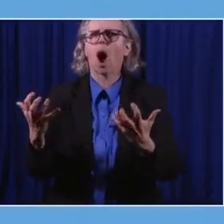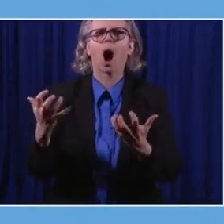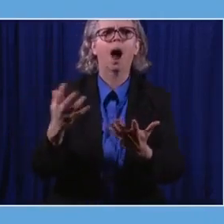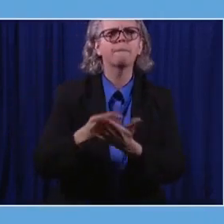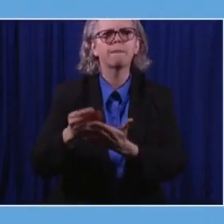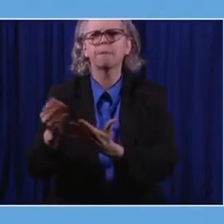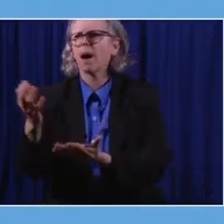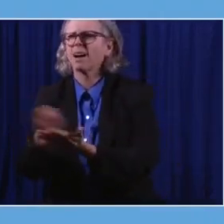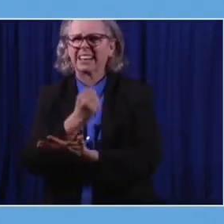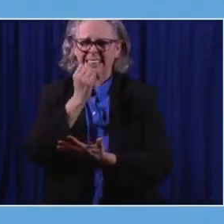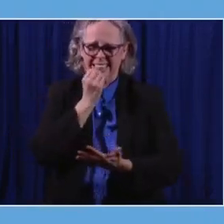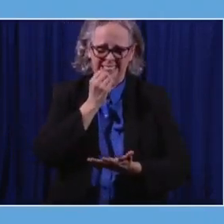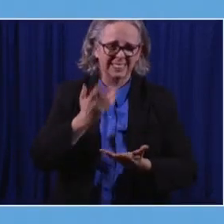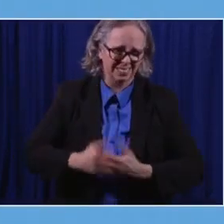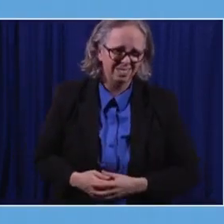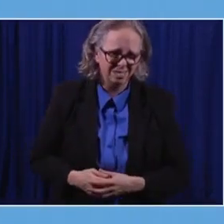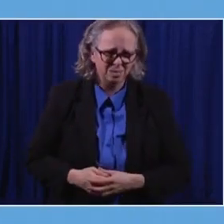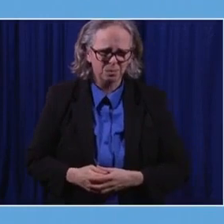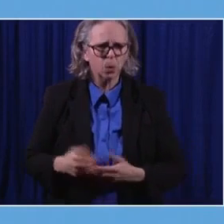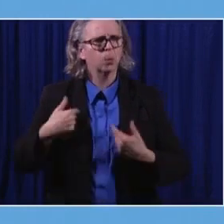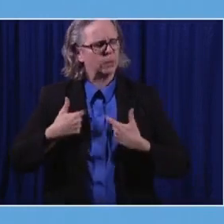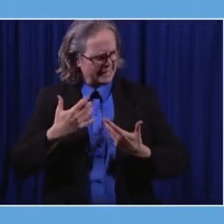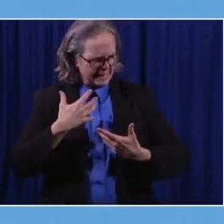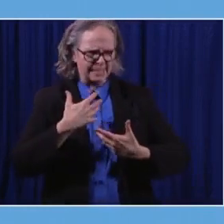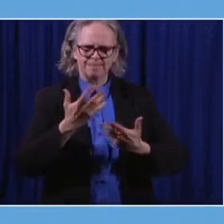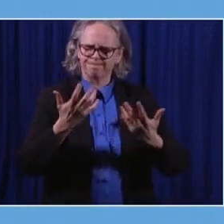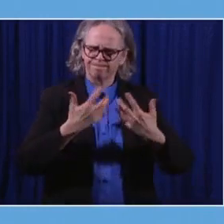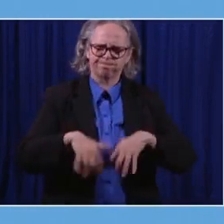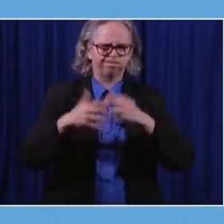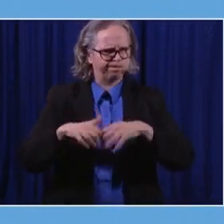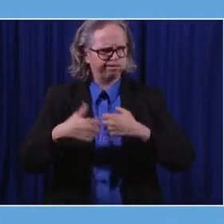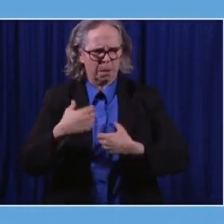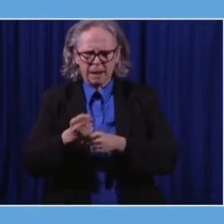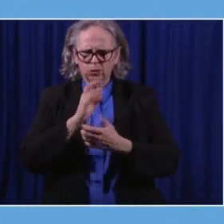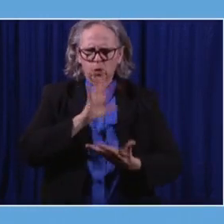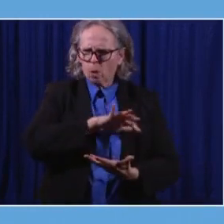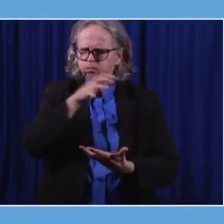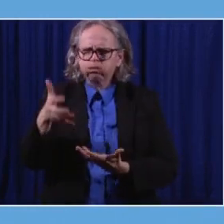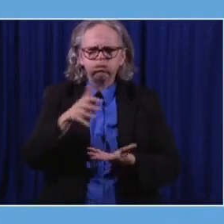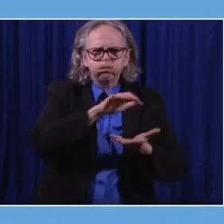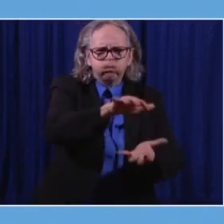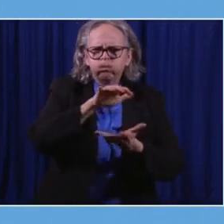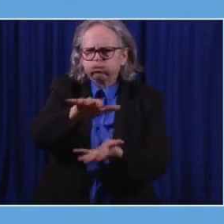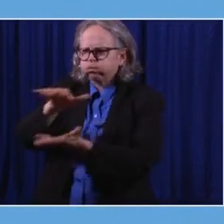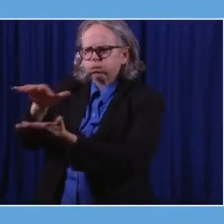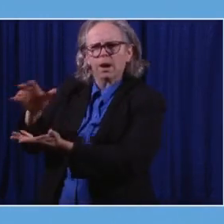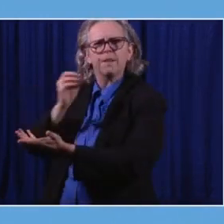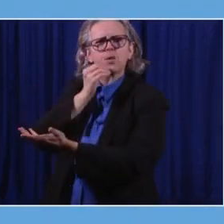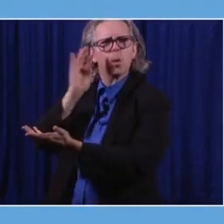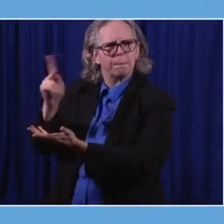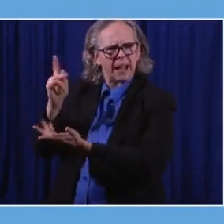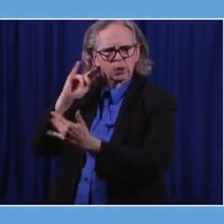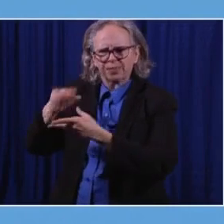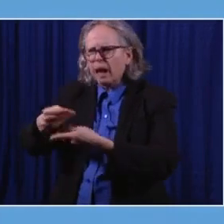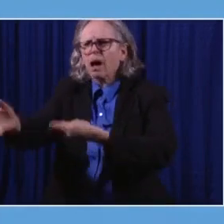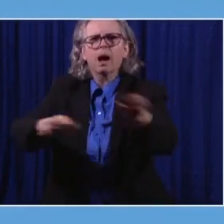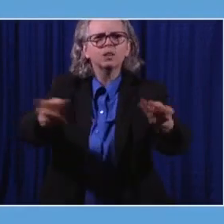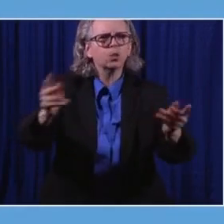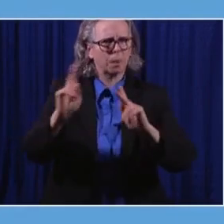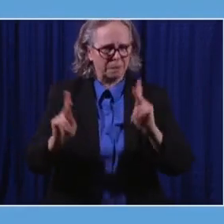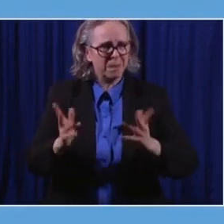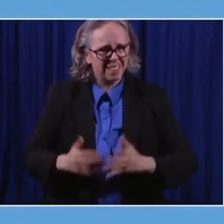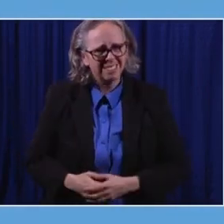keep those nutritious products in the food banks so that the families can get them that need them. Hi, I'm Gary